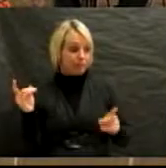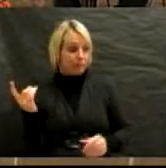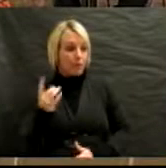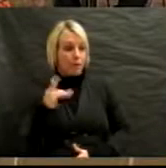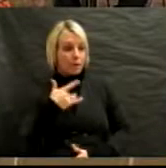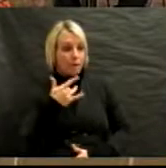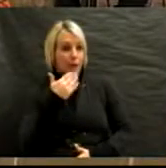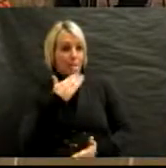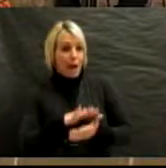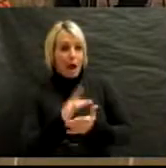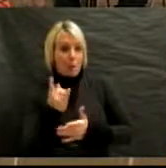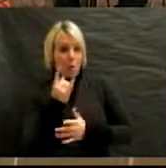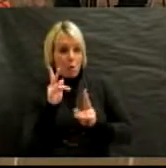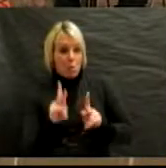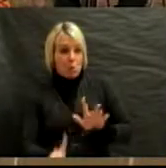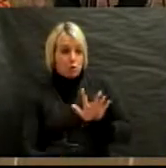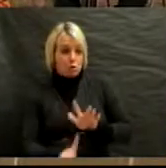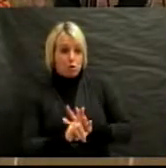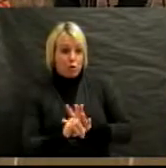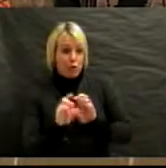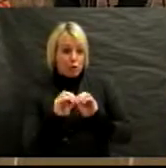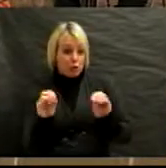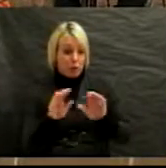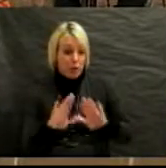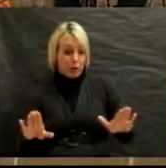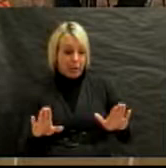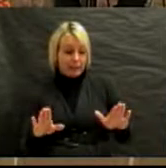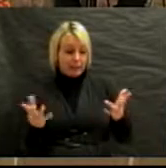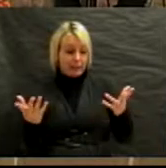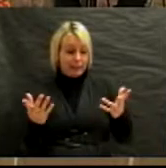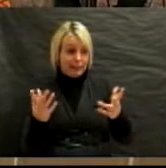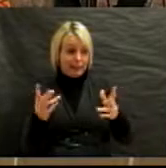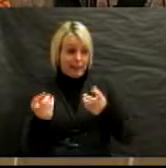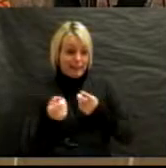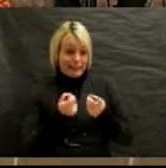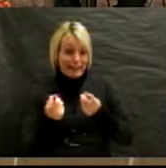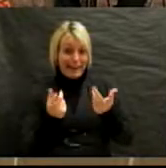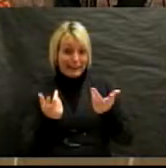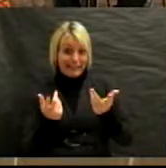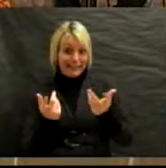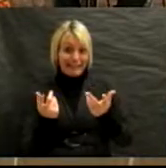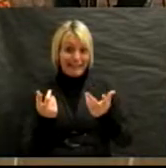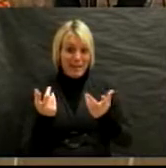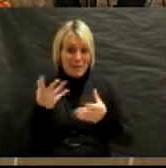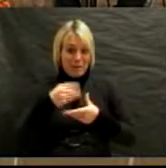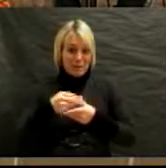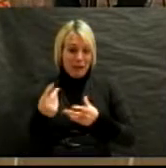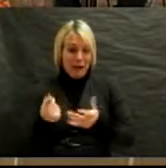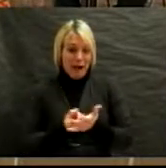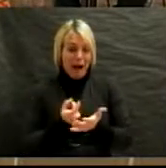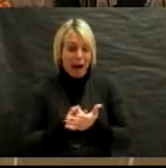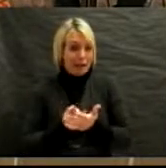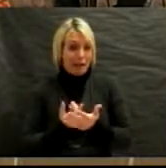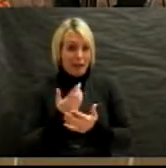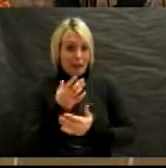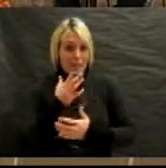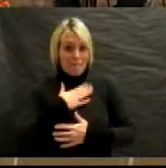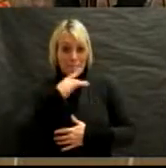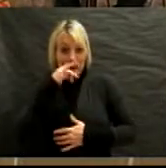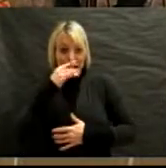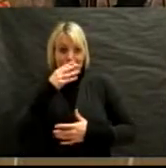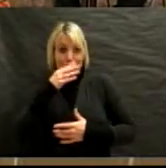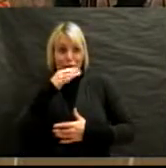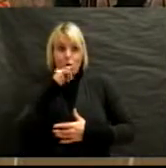children who skate or do hockey or anything, but I don't know that we have any board members with that connection, so I'm on